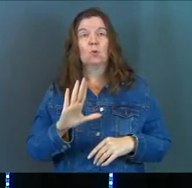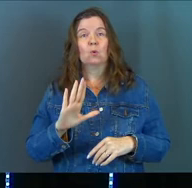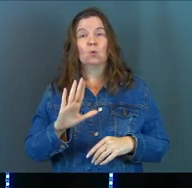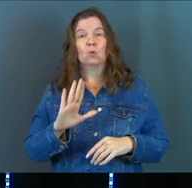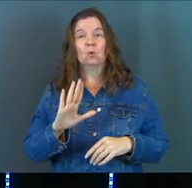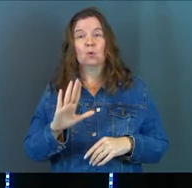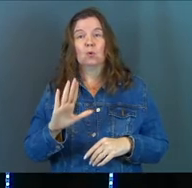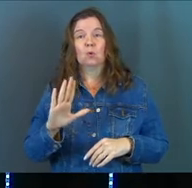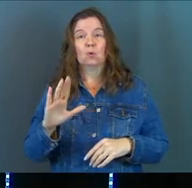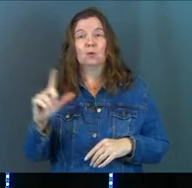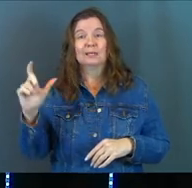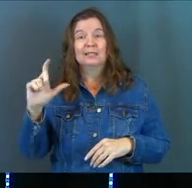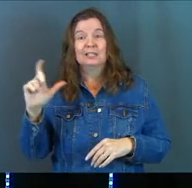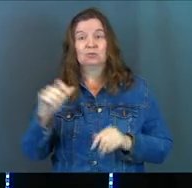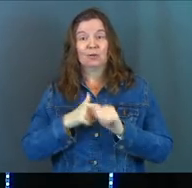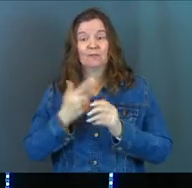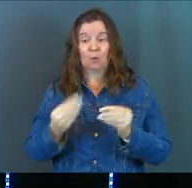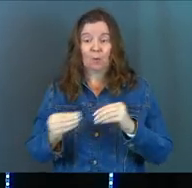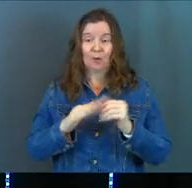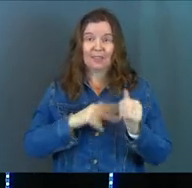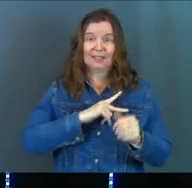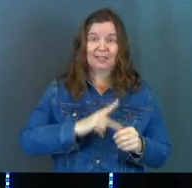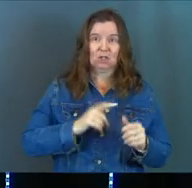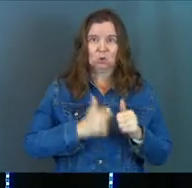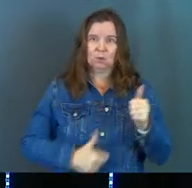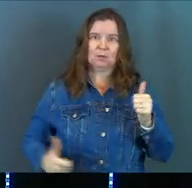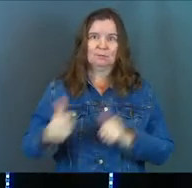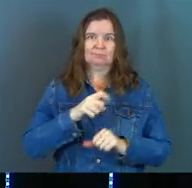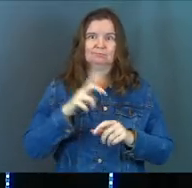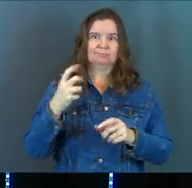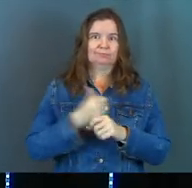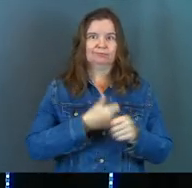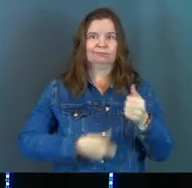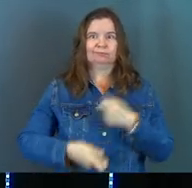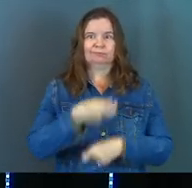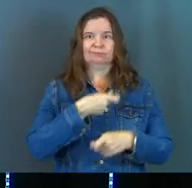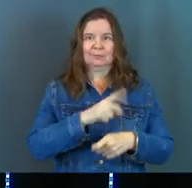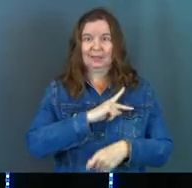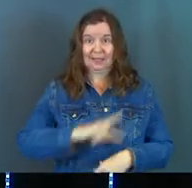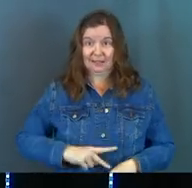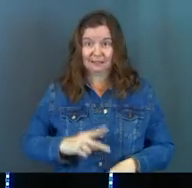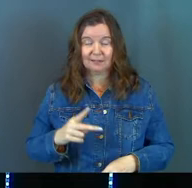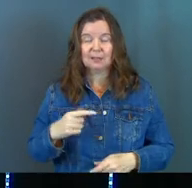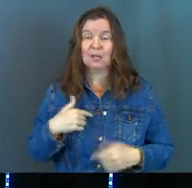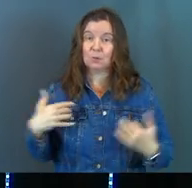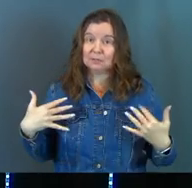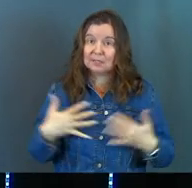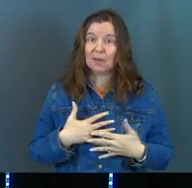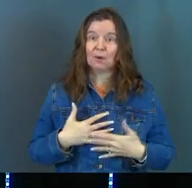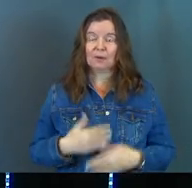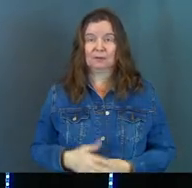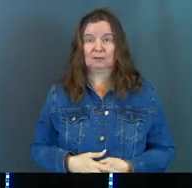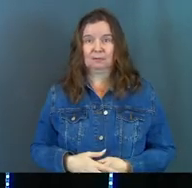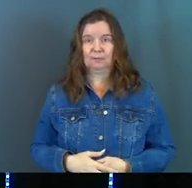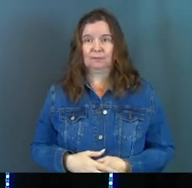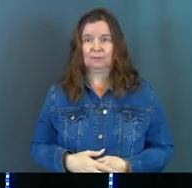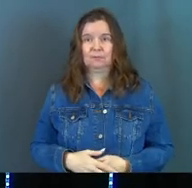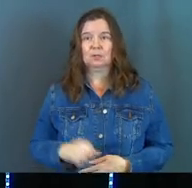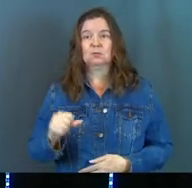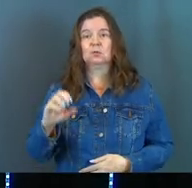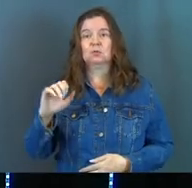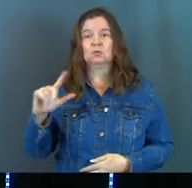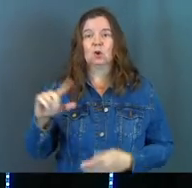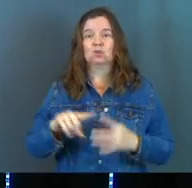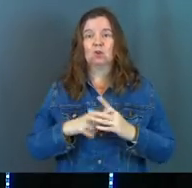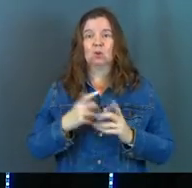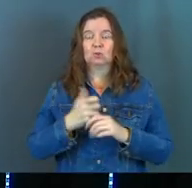if your Instagram followers were more than the king, you could usurp the king. You know what I'm saying? It was scary. So